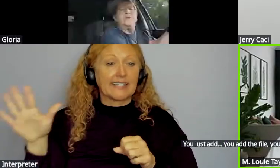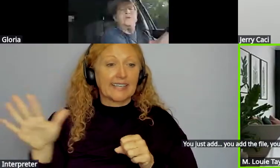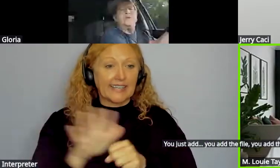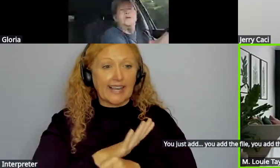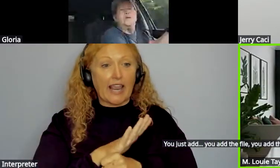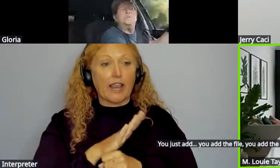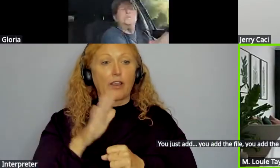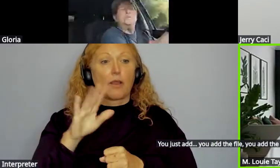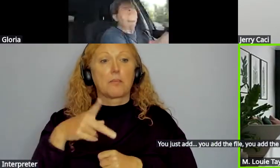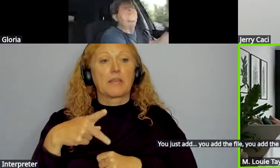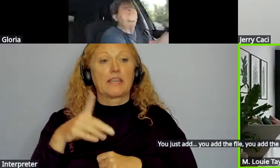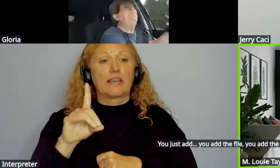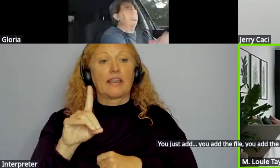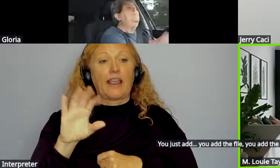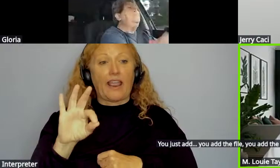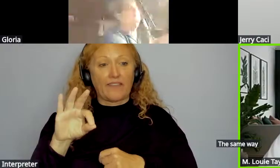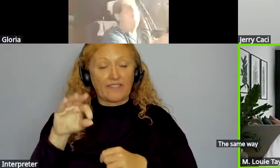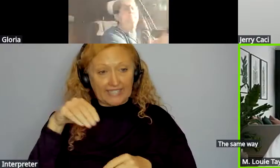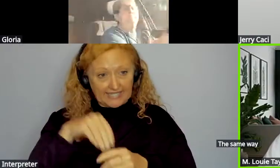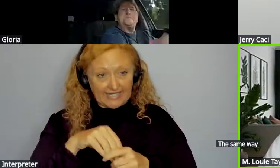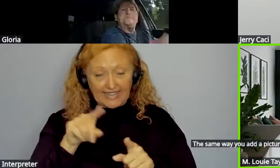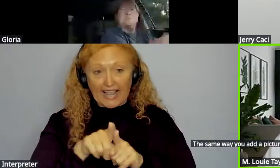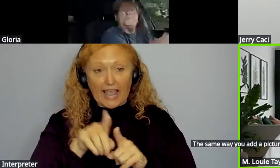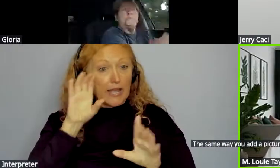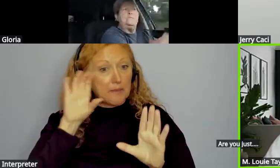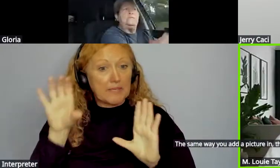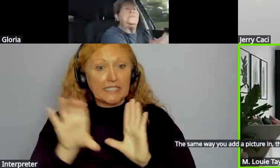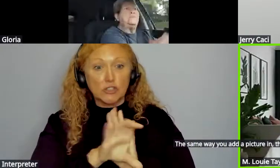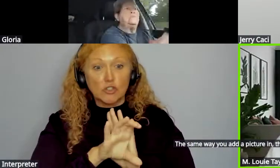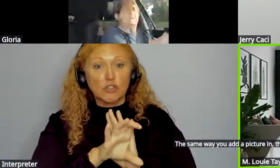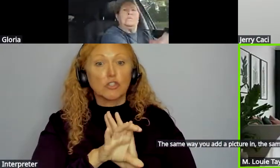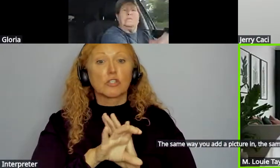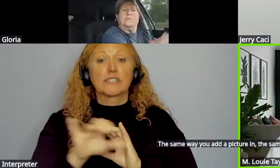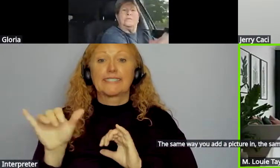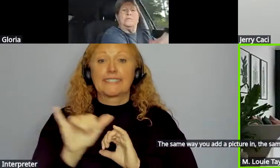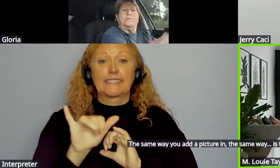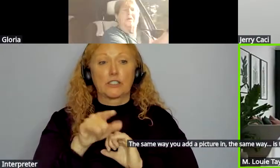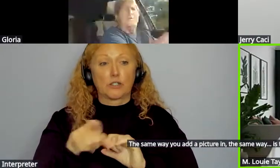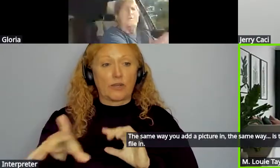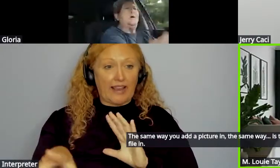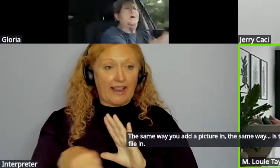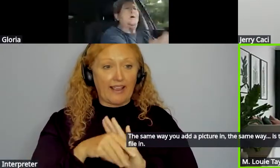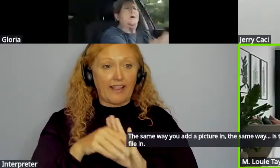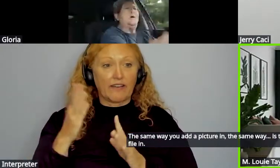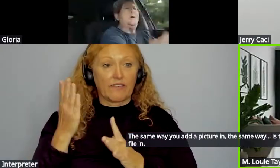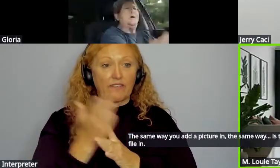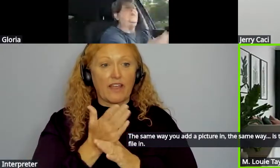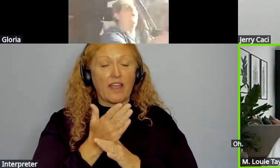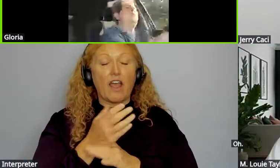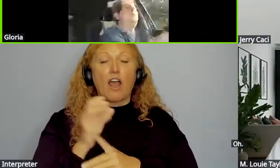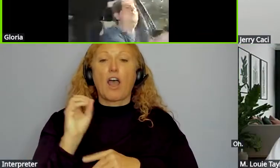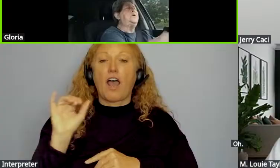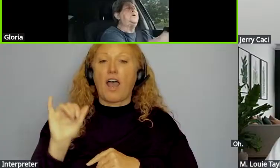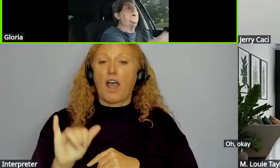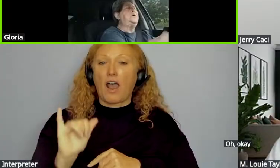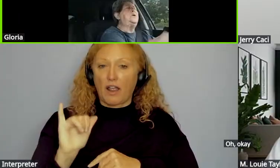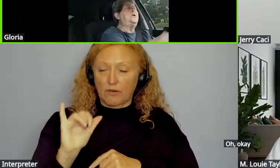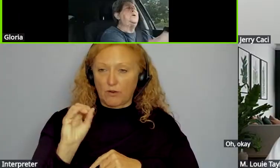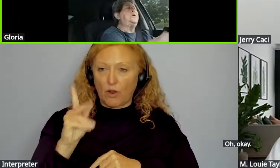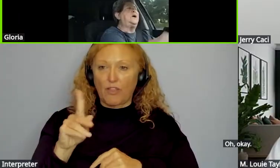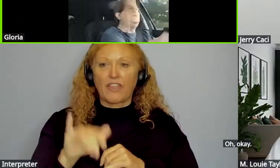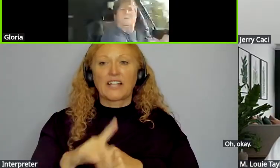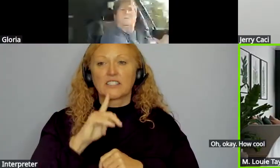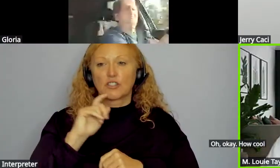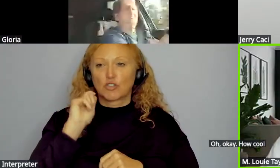in. The same way you add a picture in, the same way you add a file in. oh, okay. How